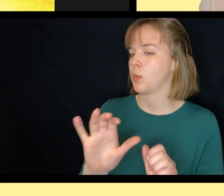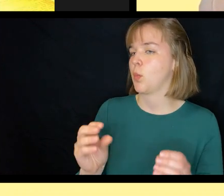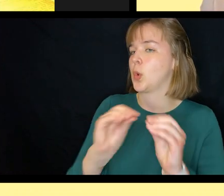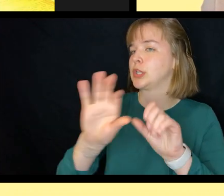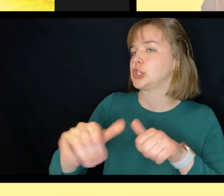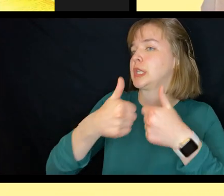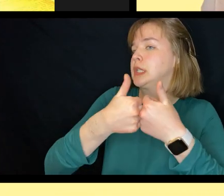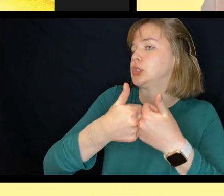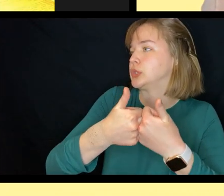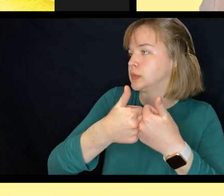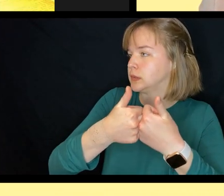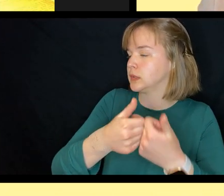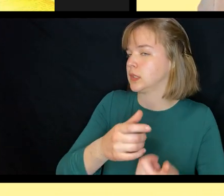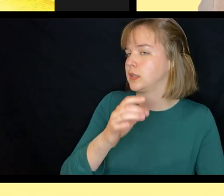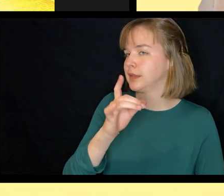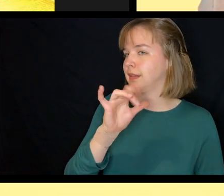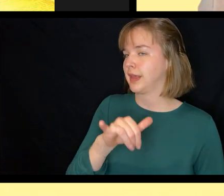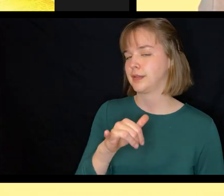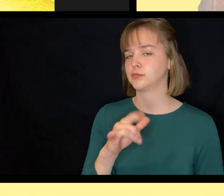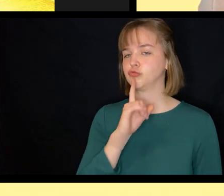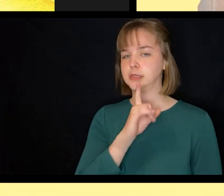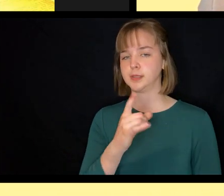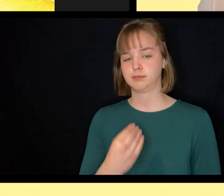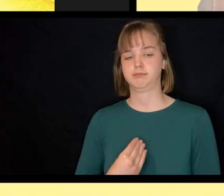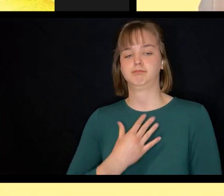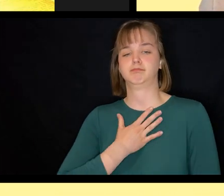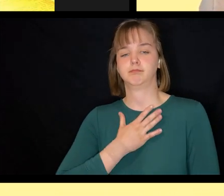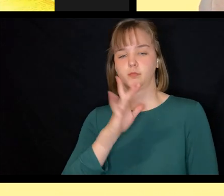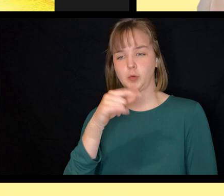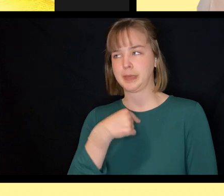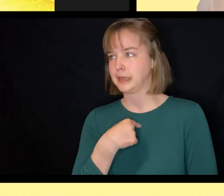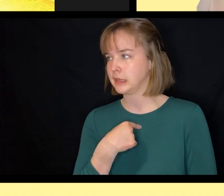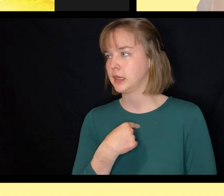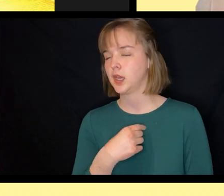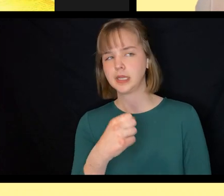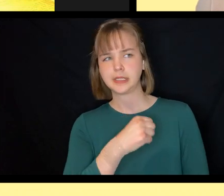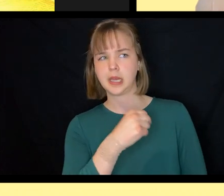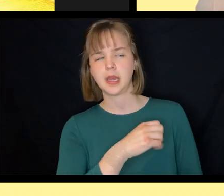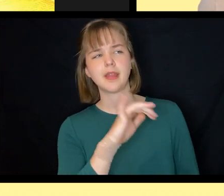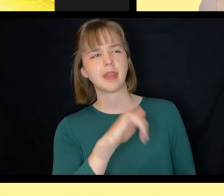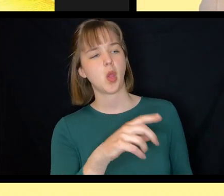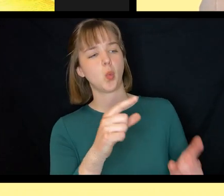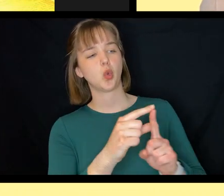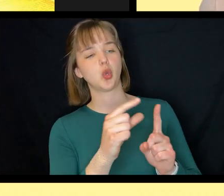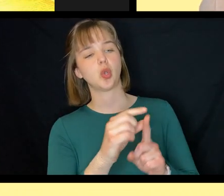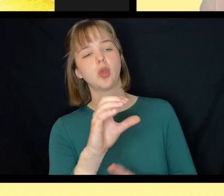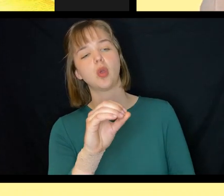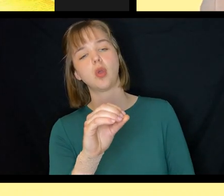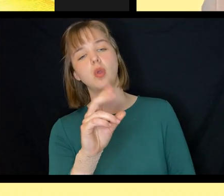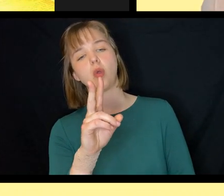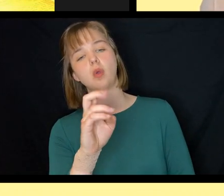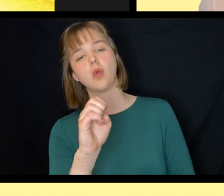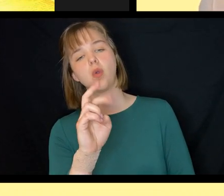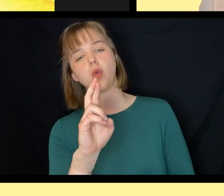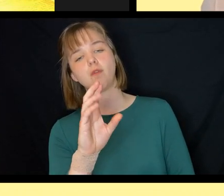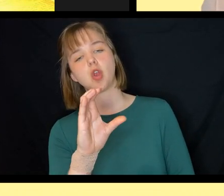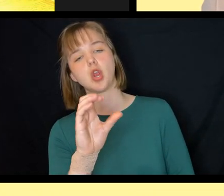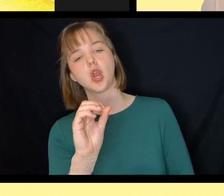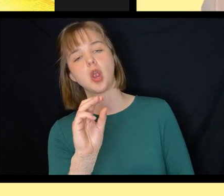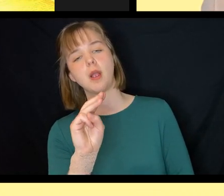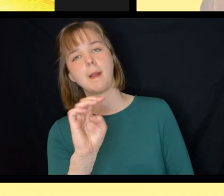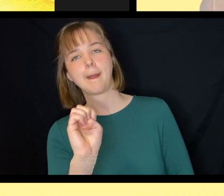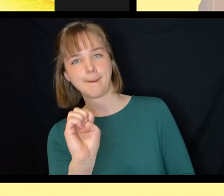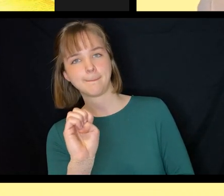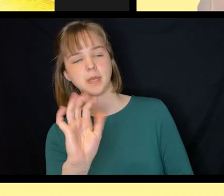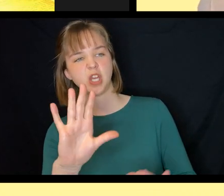some of these Paralympians have overcome. Yeah, absolutely. Yeah, it definitely, overcoming is like that's probably a really big word in